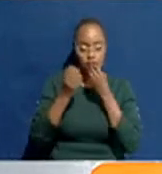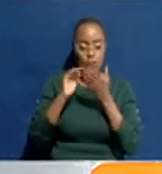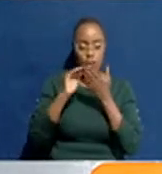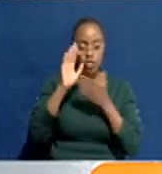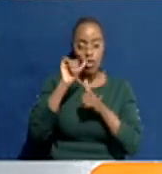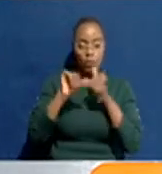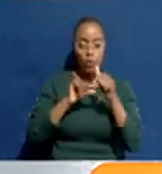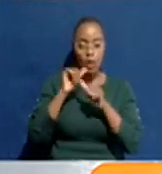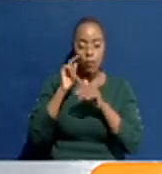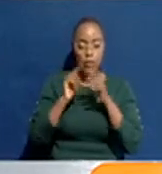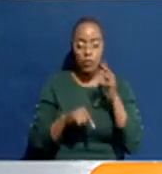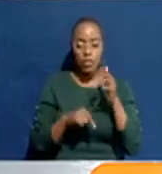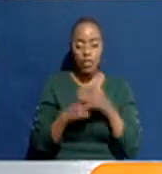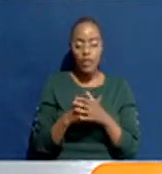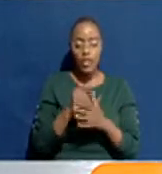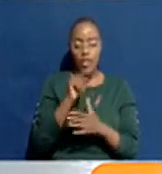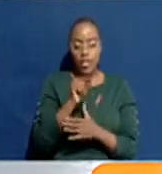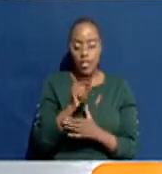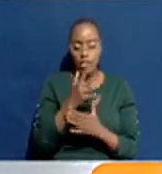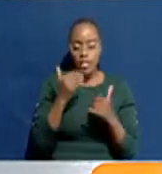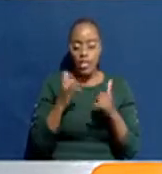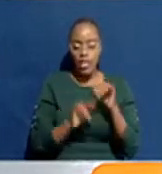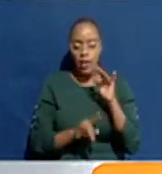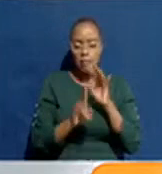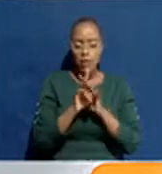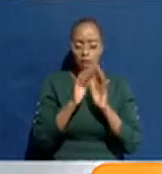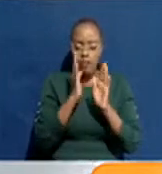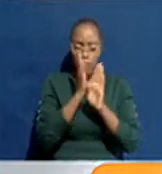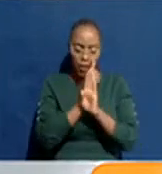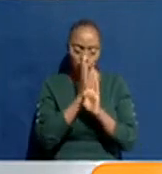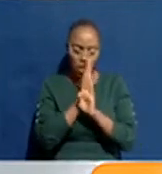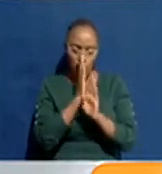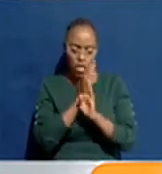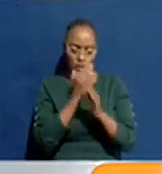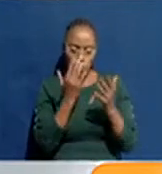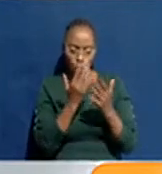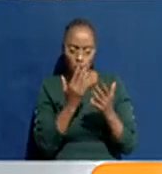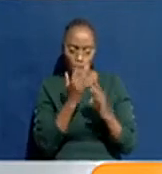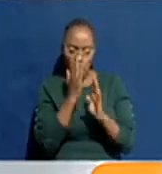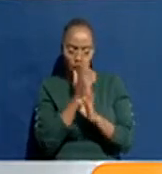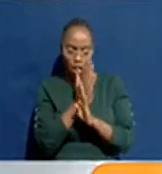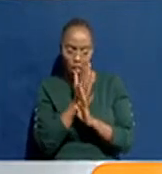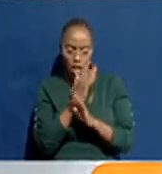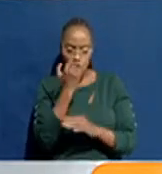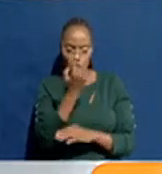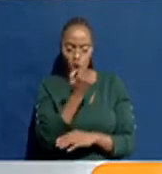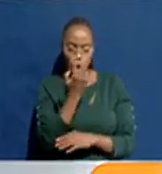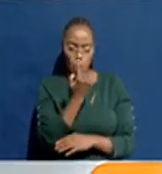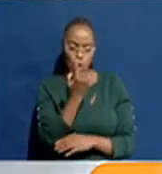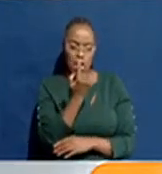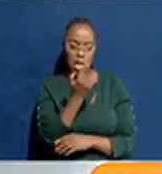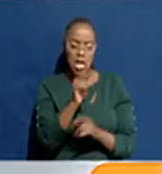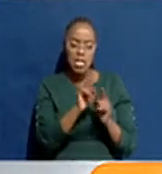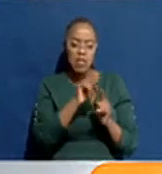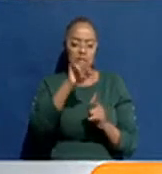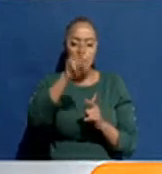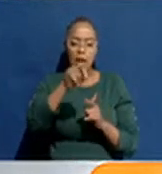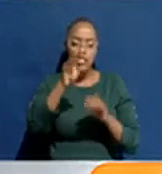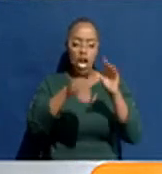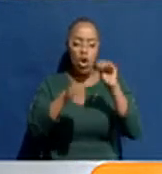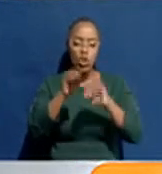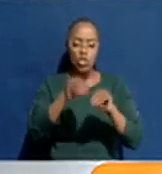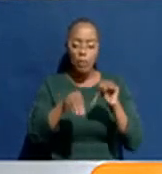around this thing that has now camouflaged into, you know, from just being a mandatory